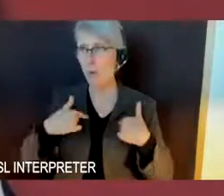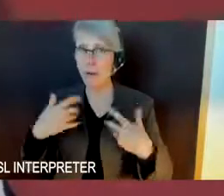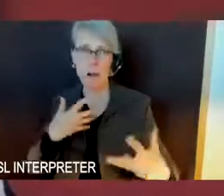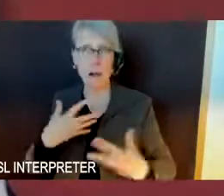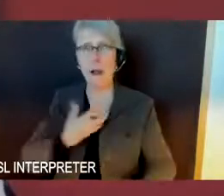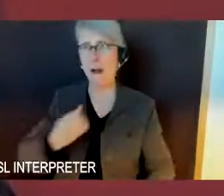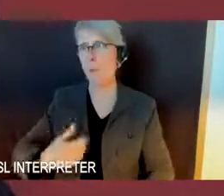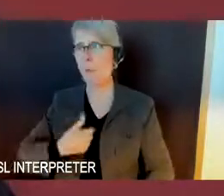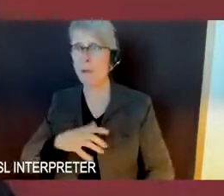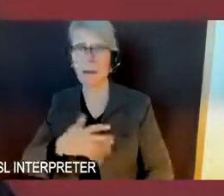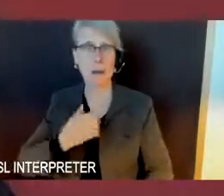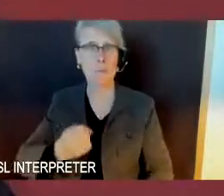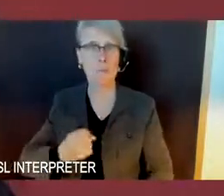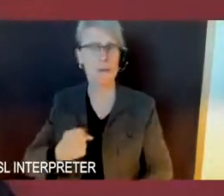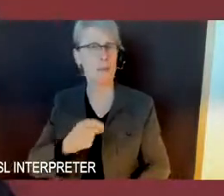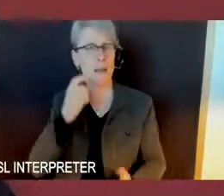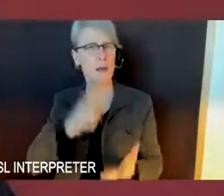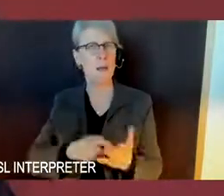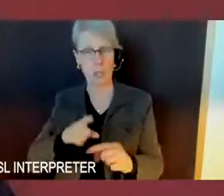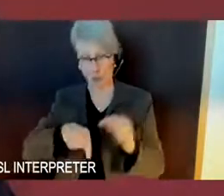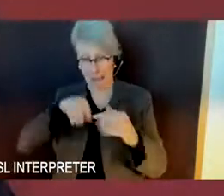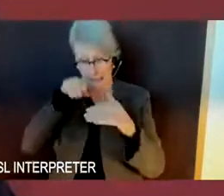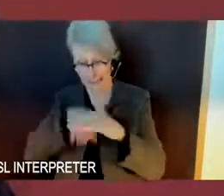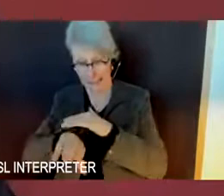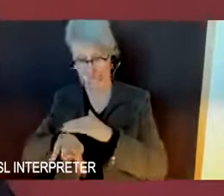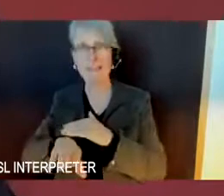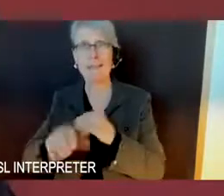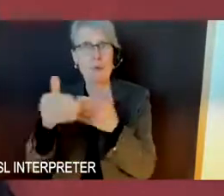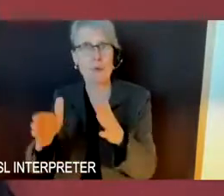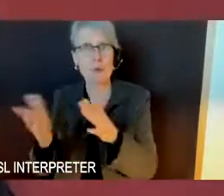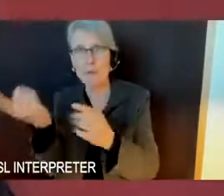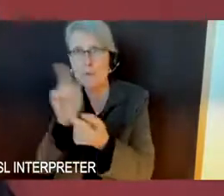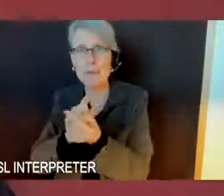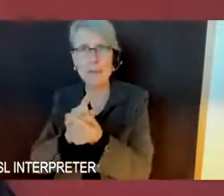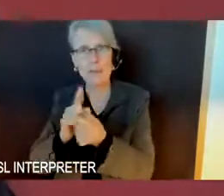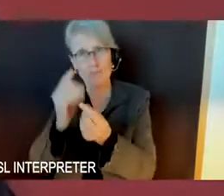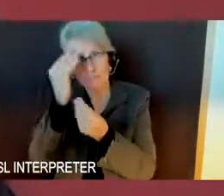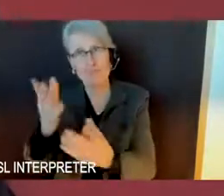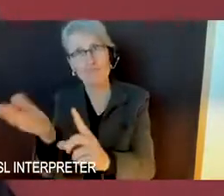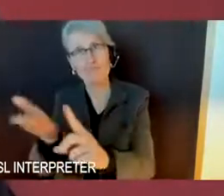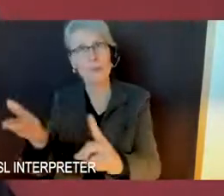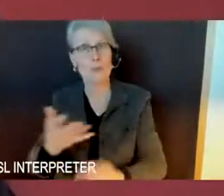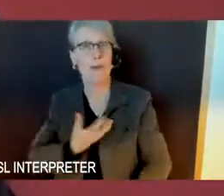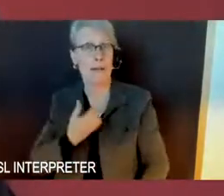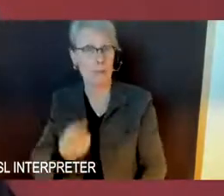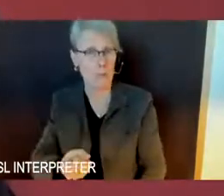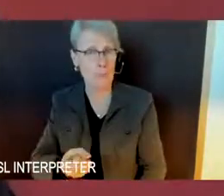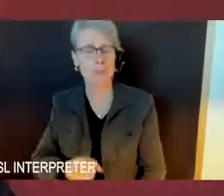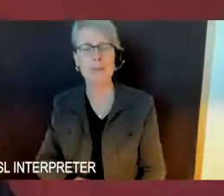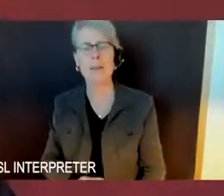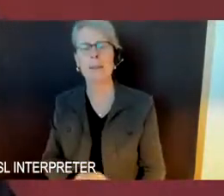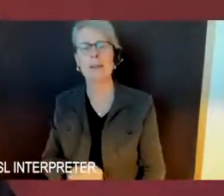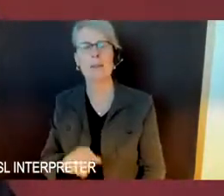should be hired, I was spending all my time trying to even get to the room to convince them. So what I did